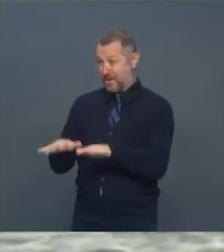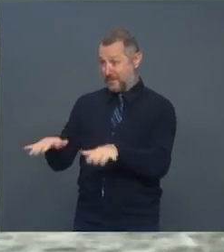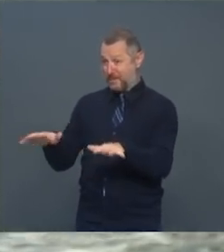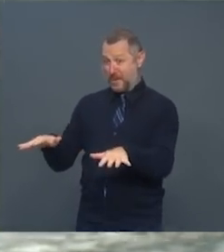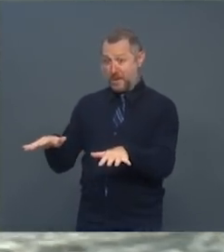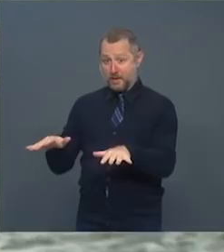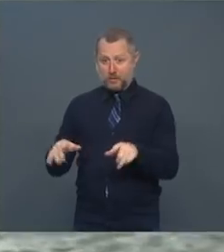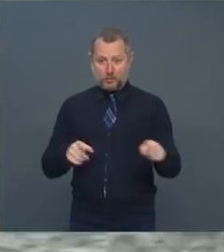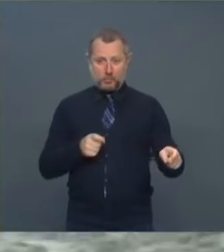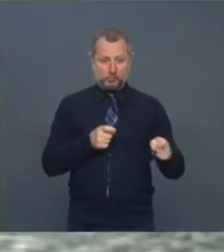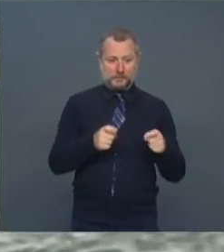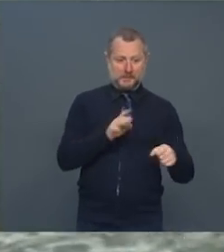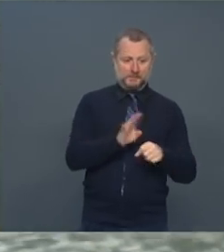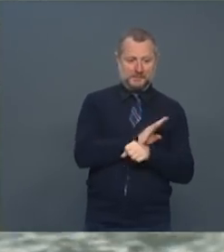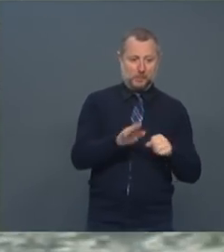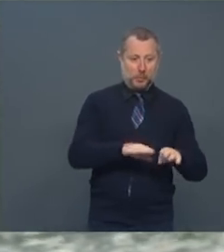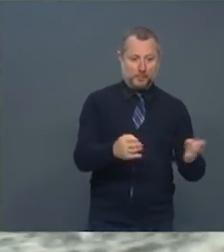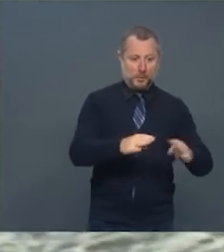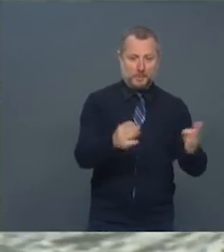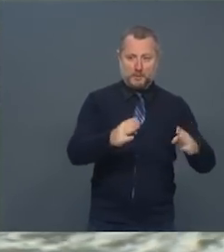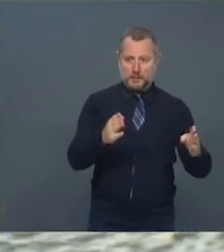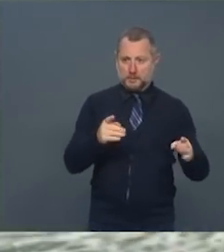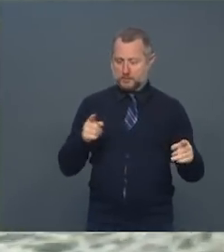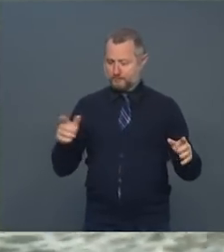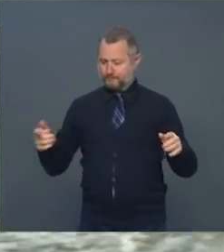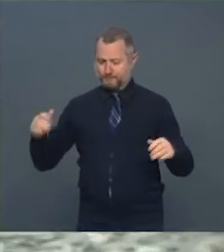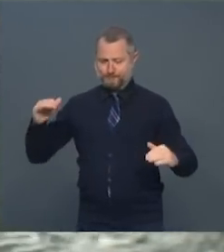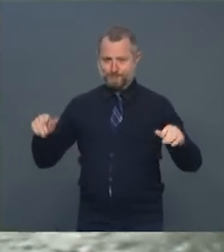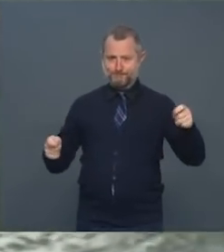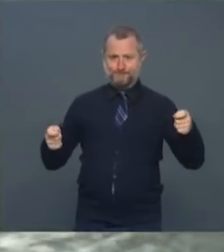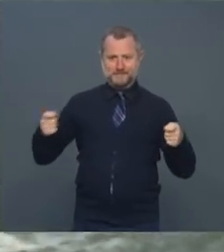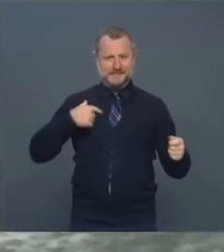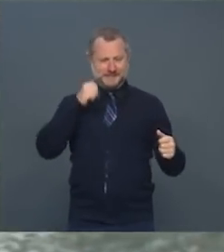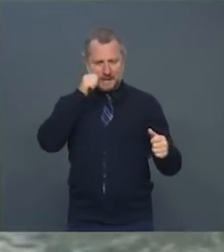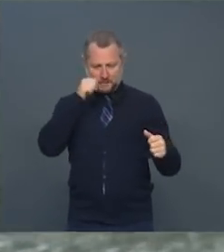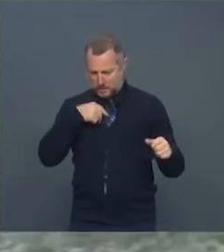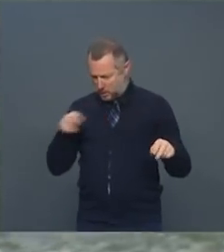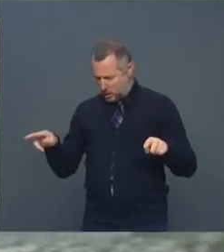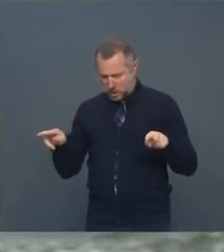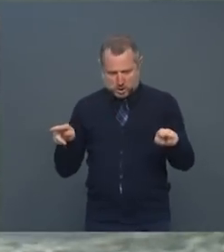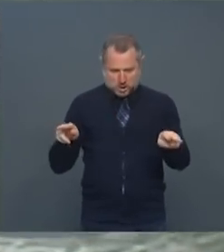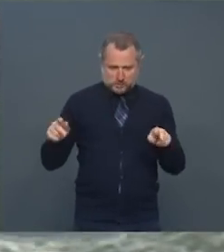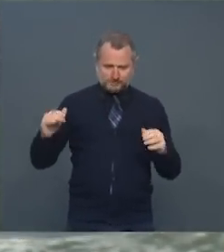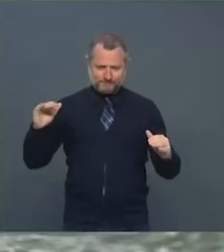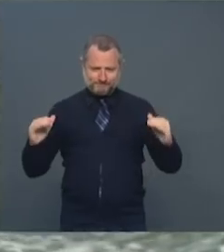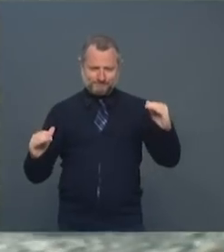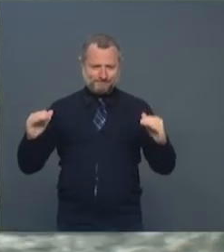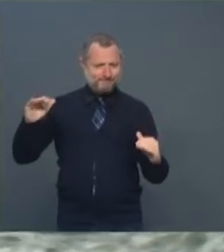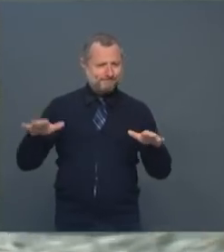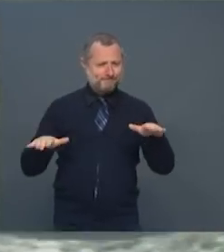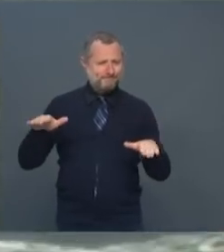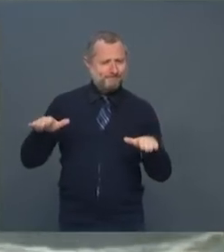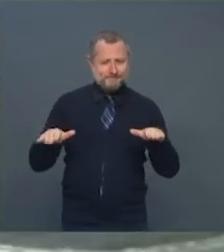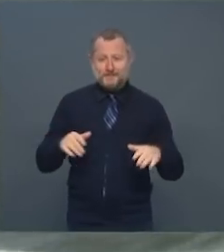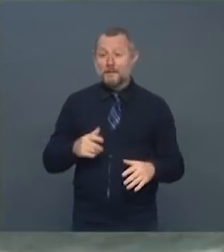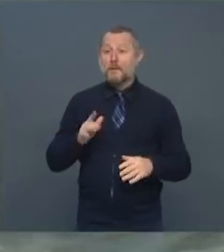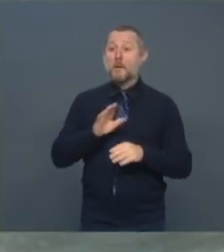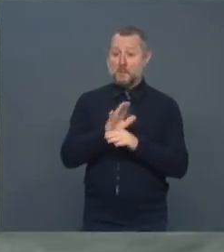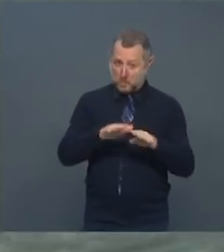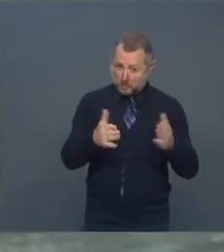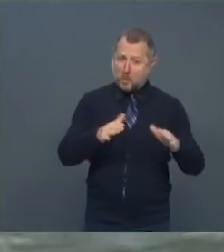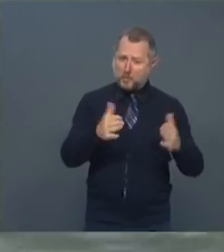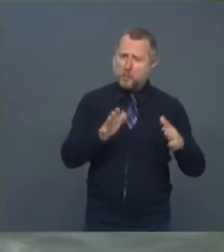and opening businesses, right? That's an ongoing tension. We're opening businesses all across the